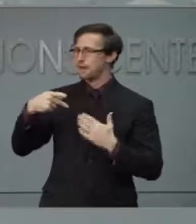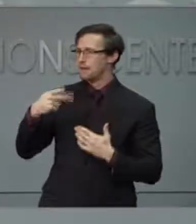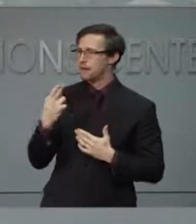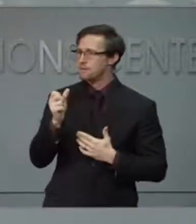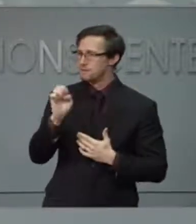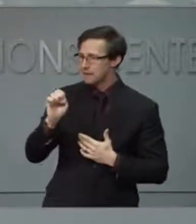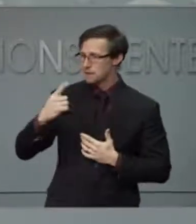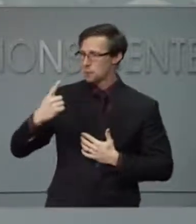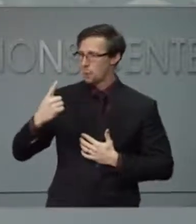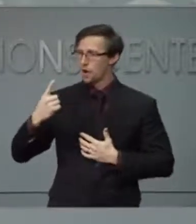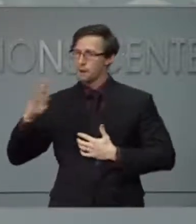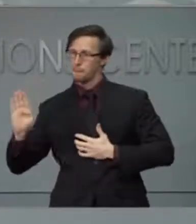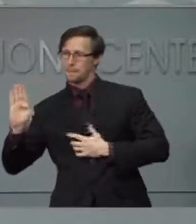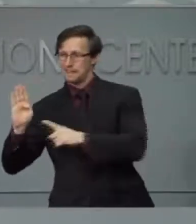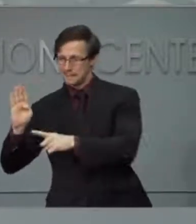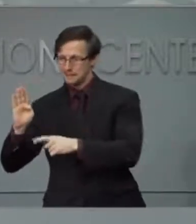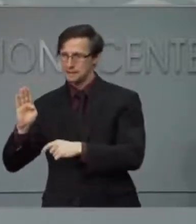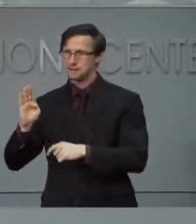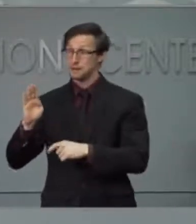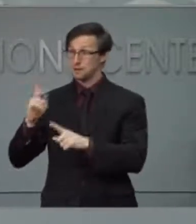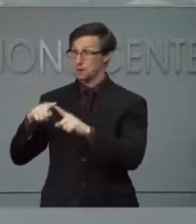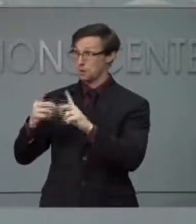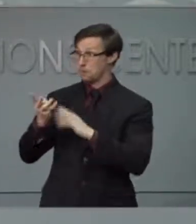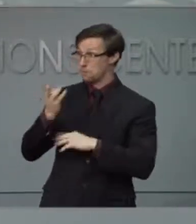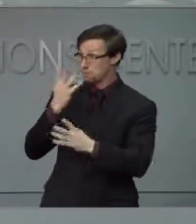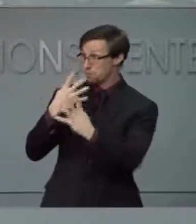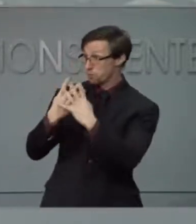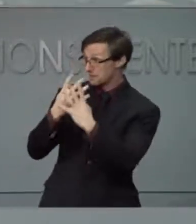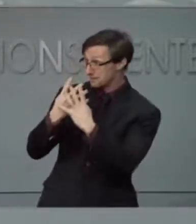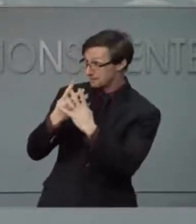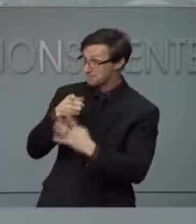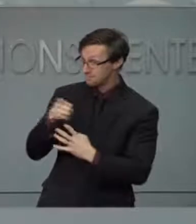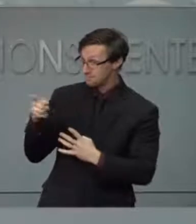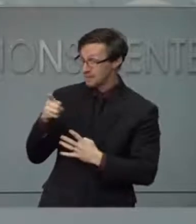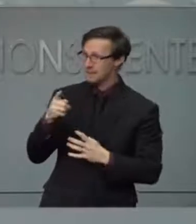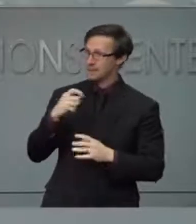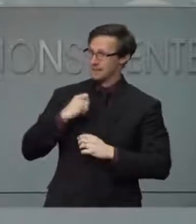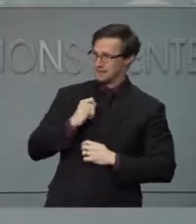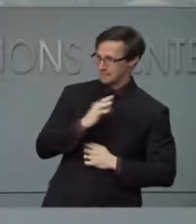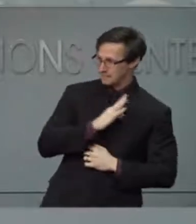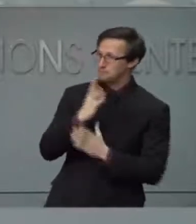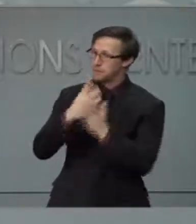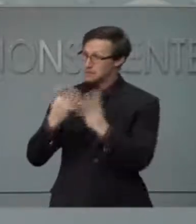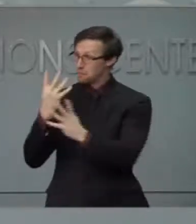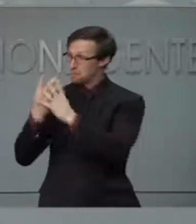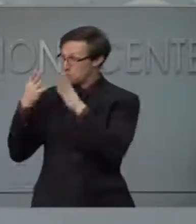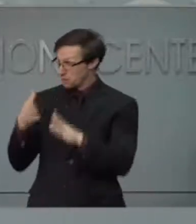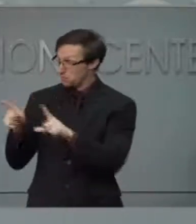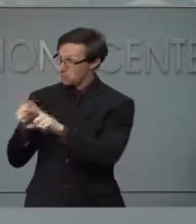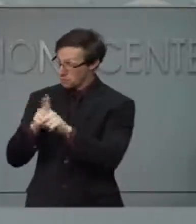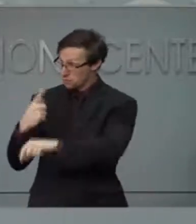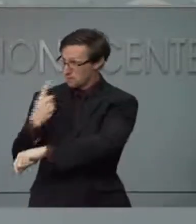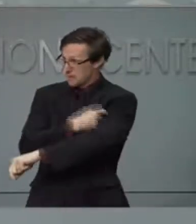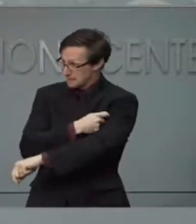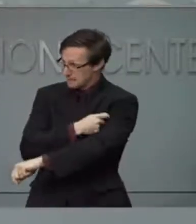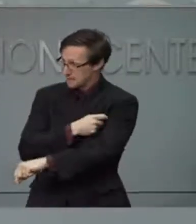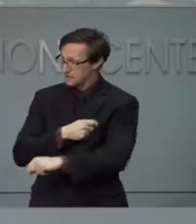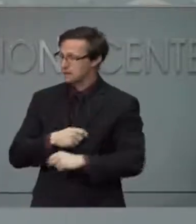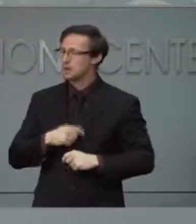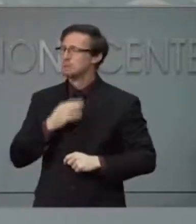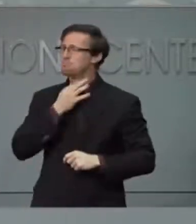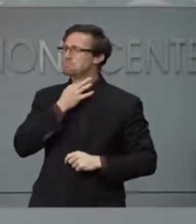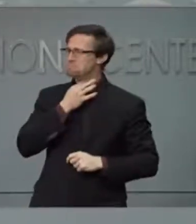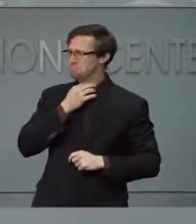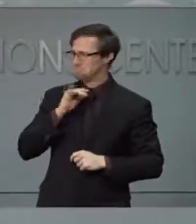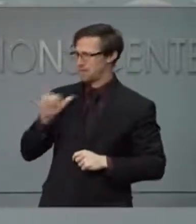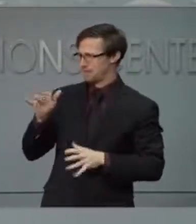staff and some high-risk prisoners will start receiving the vaccine. I was wondering if you could talk a little bit about the logic behind the